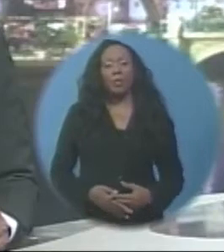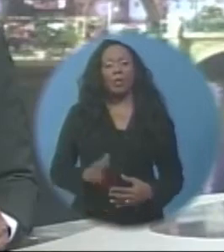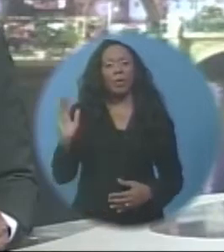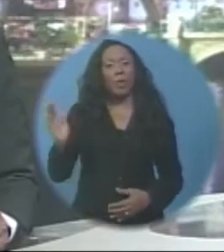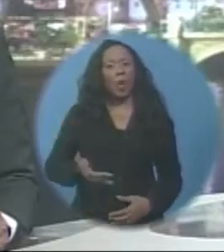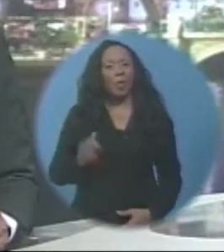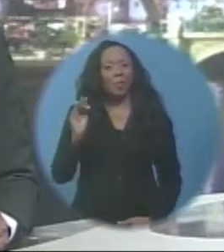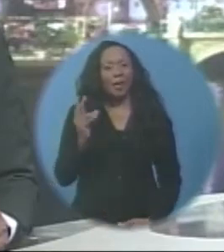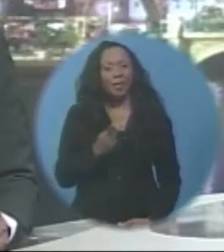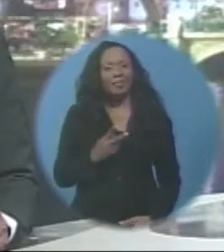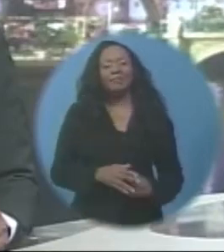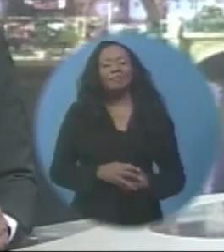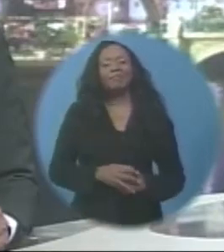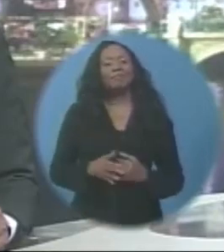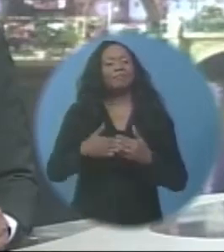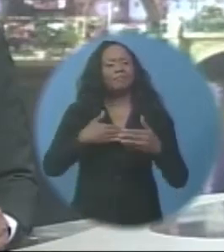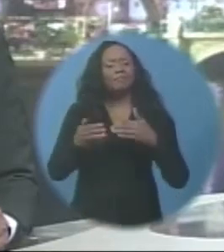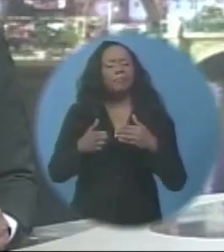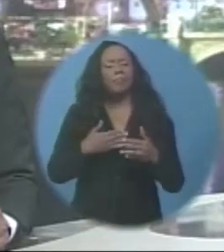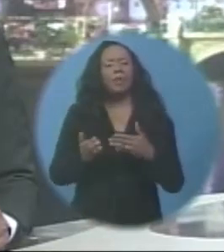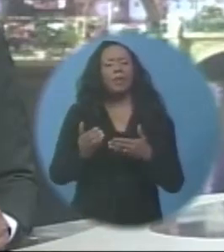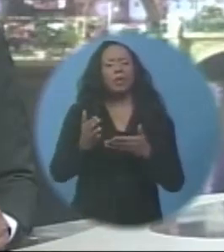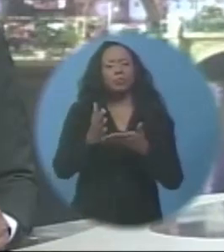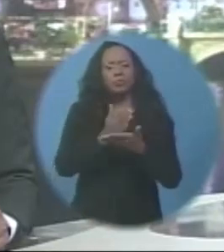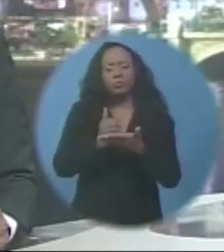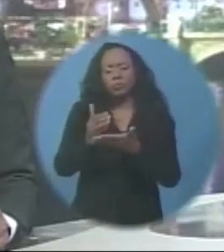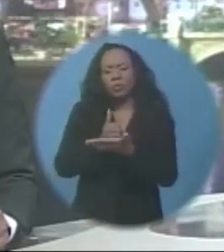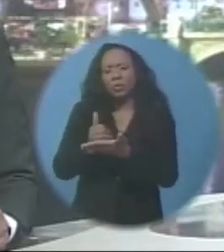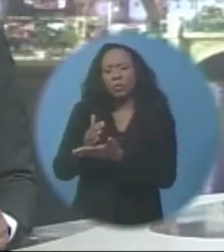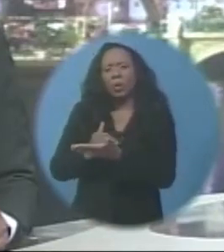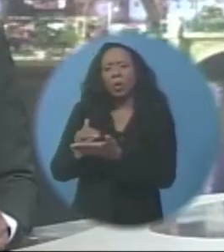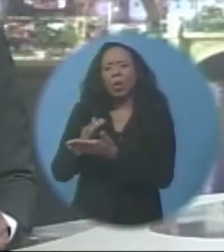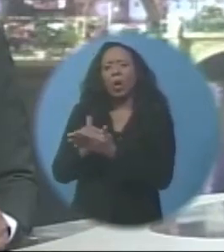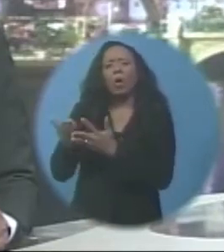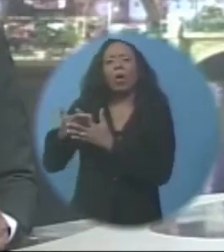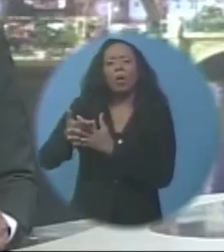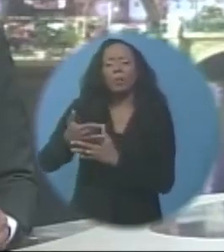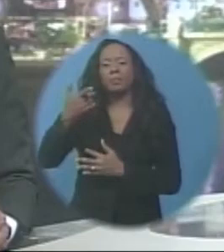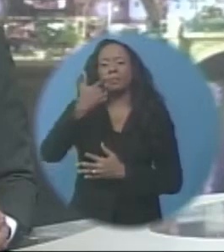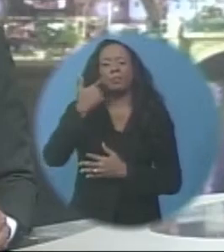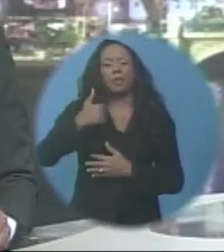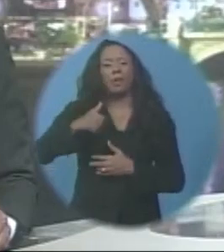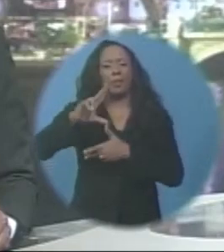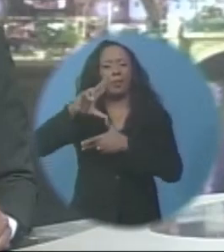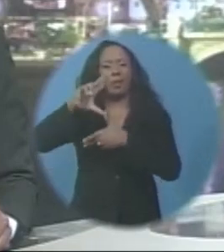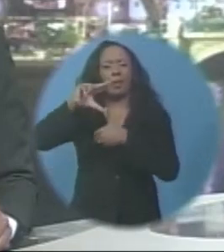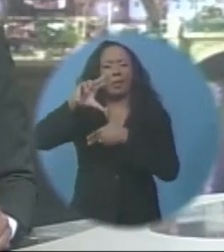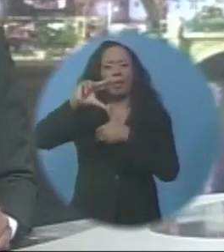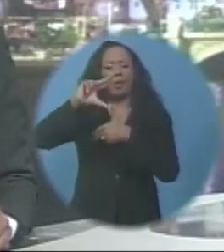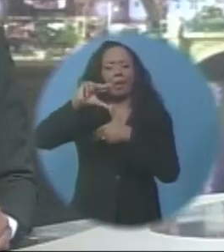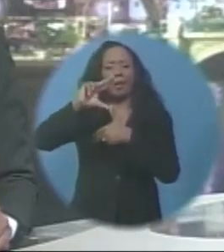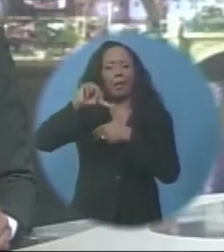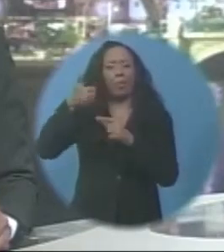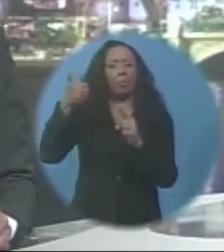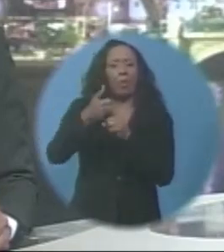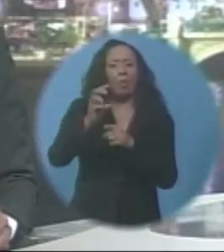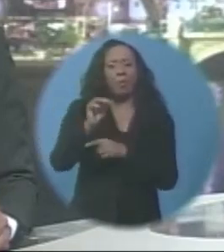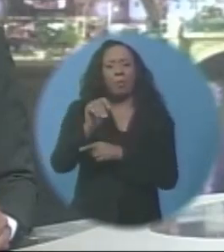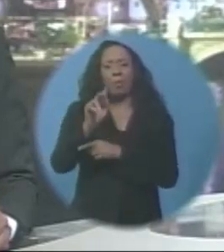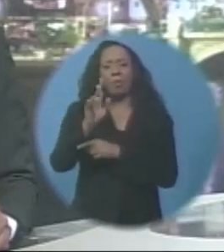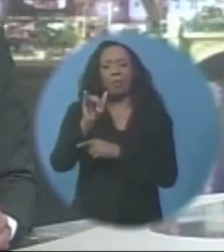Welcome back. Well, despite having its major revenue earning capabilities disrupted by the passage of Hurricane Maria, Dominica has managed to meet its